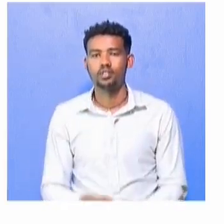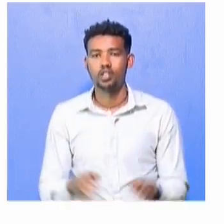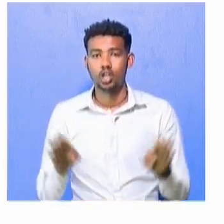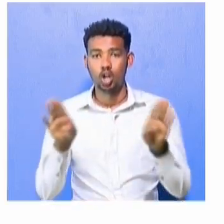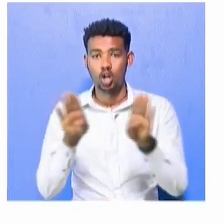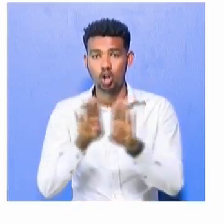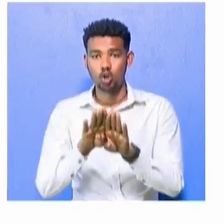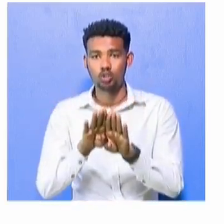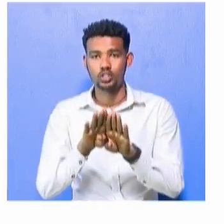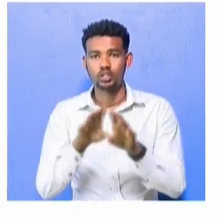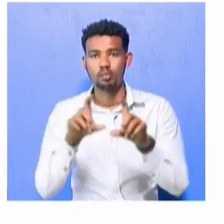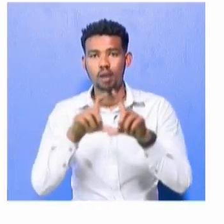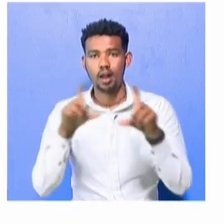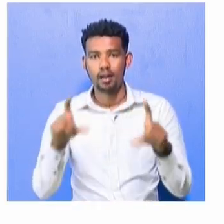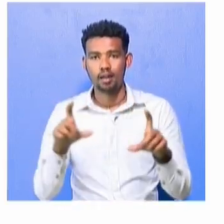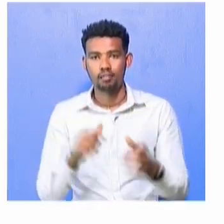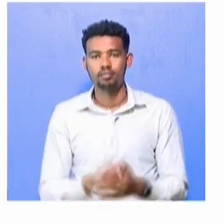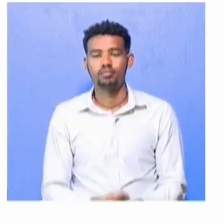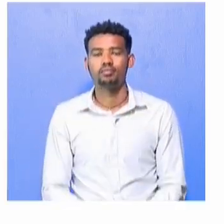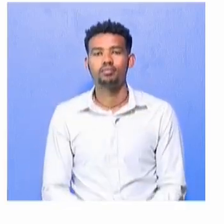Closing paragraph.